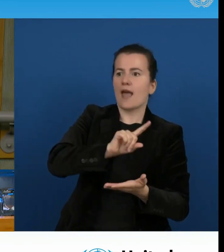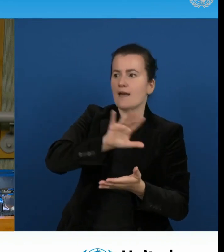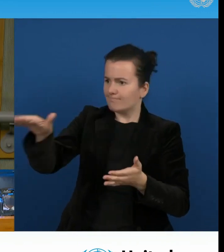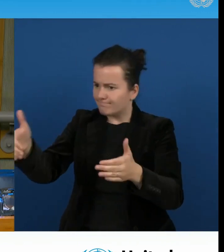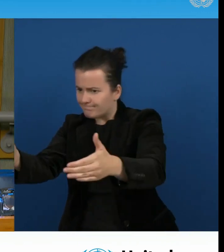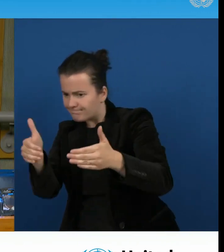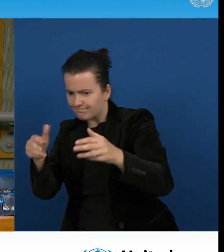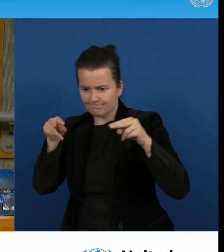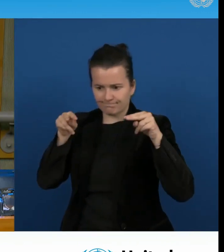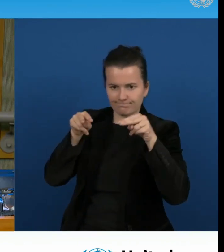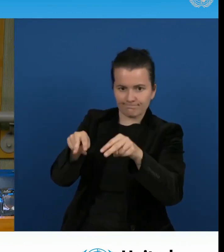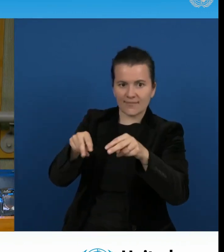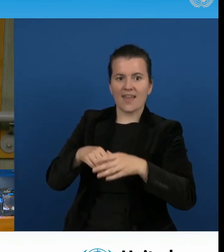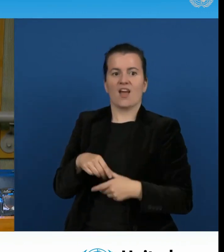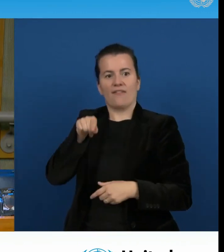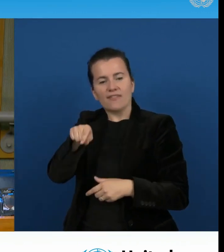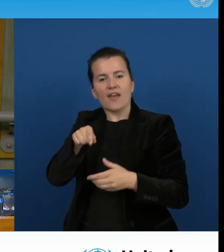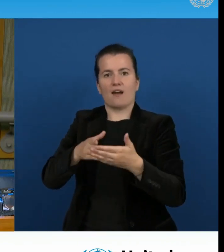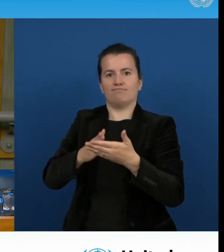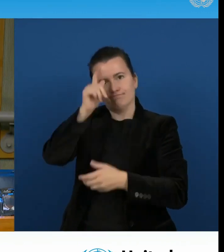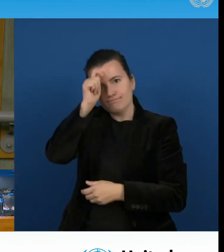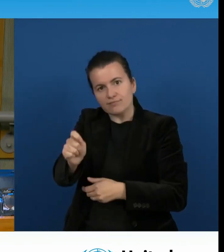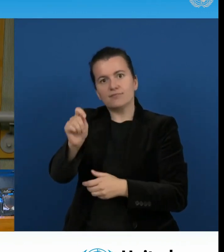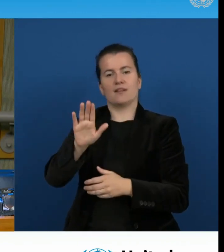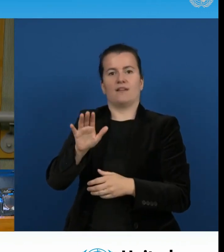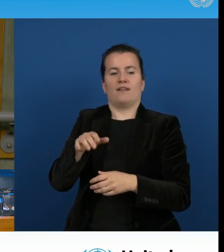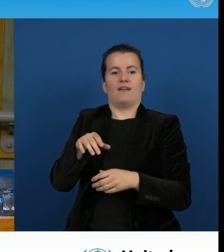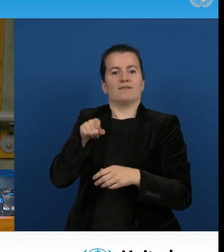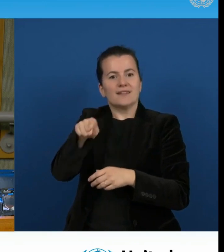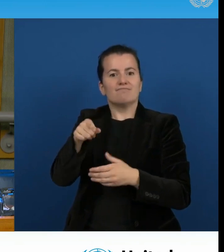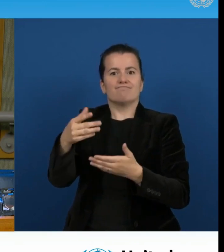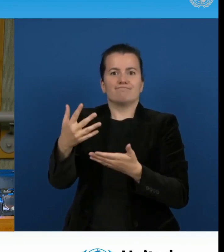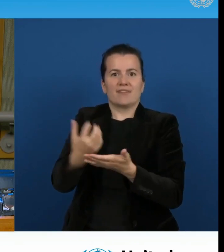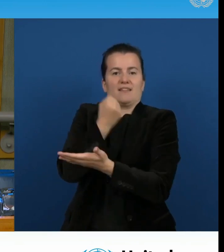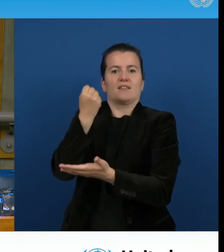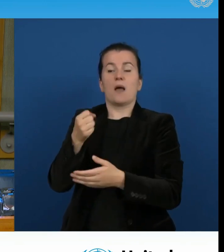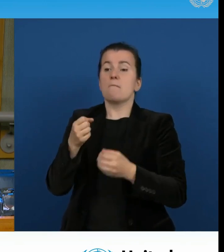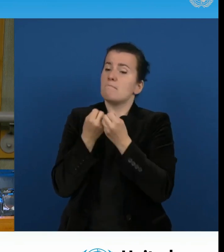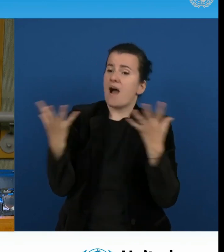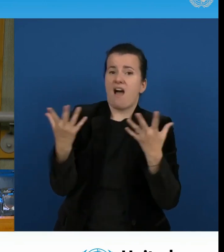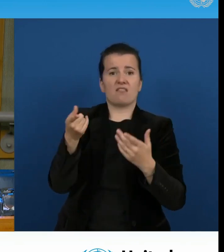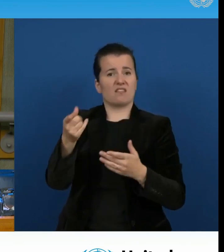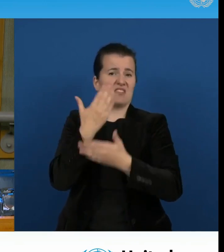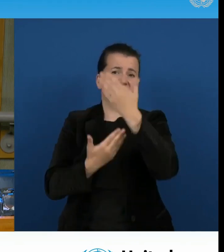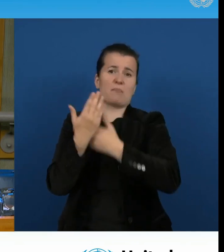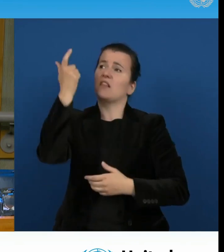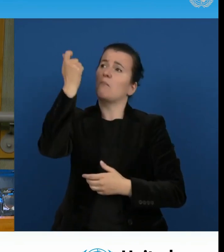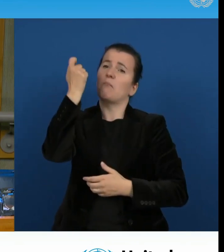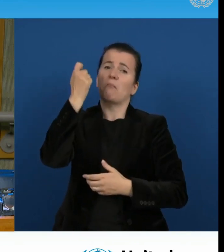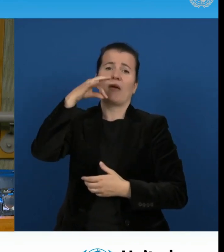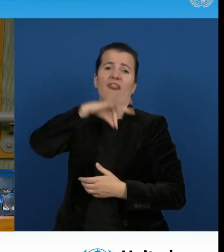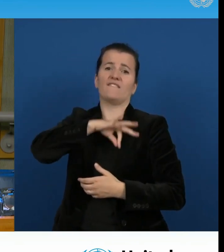many countries, non-contributory disability benefits are incompatible with this work. This means that people with disabilities then